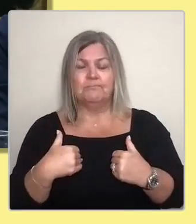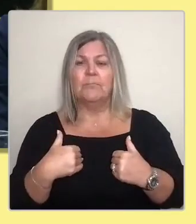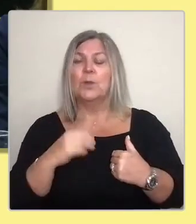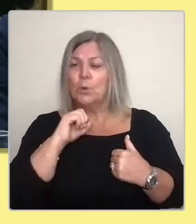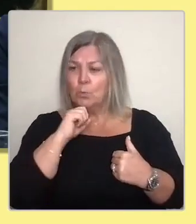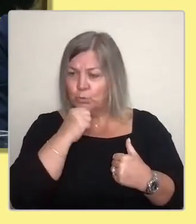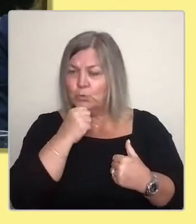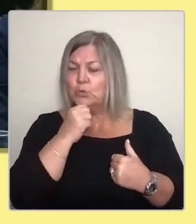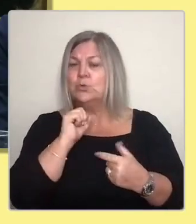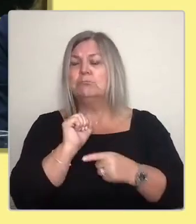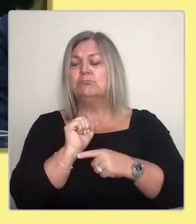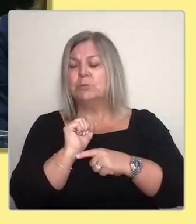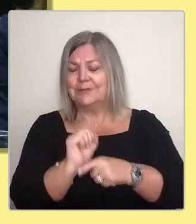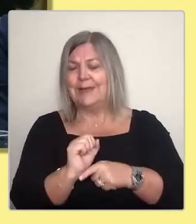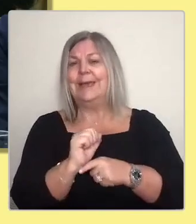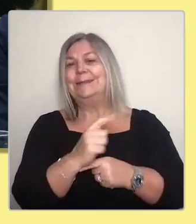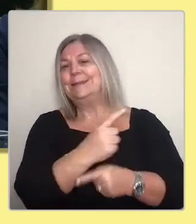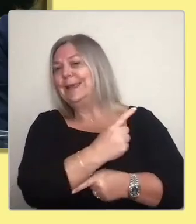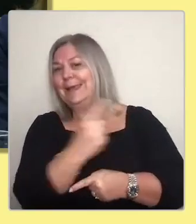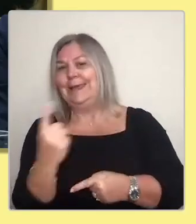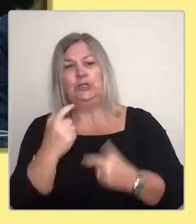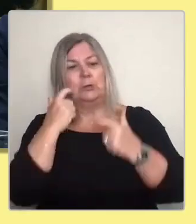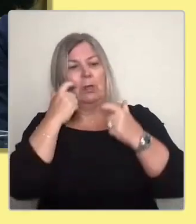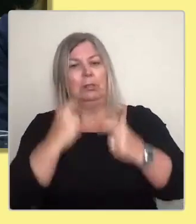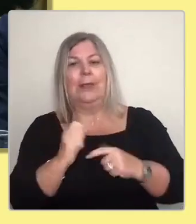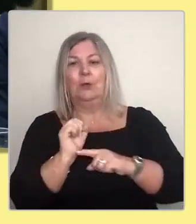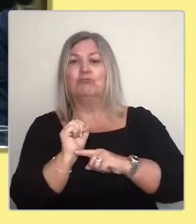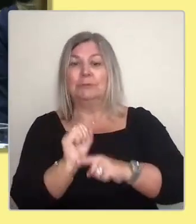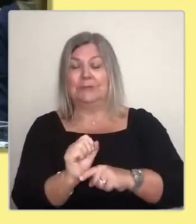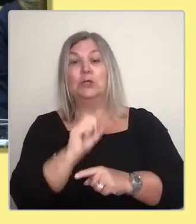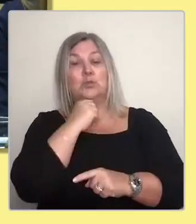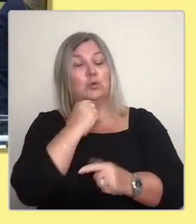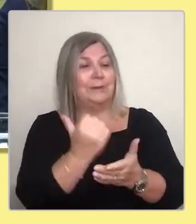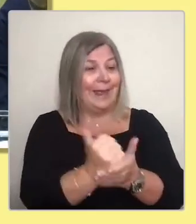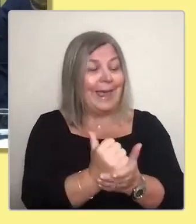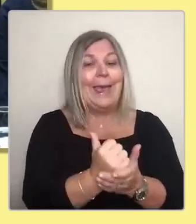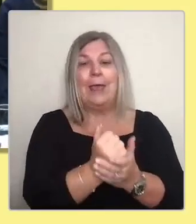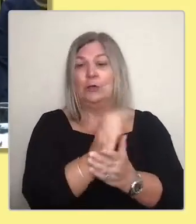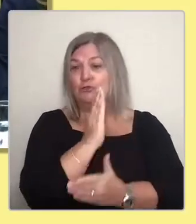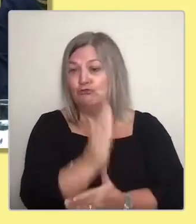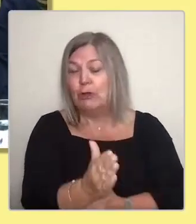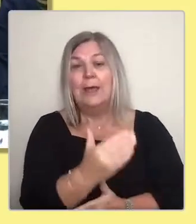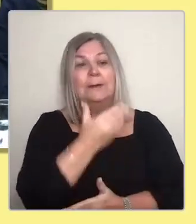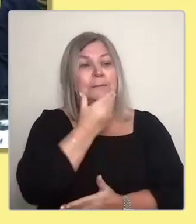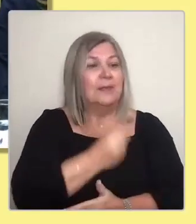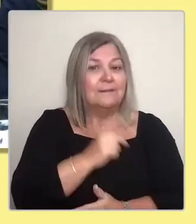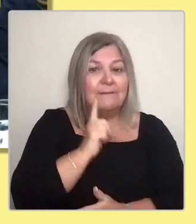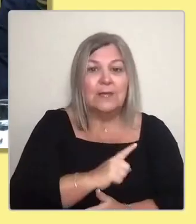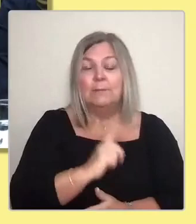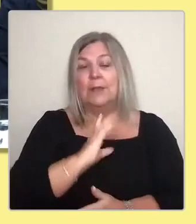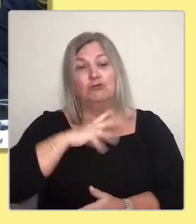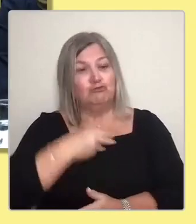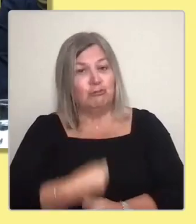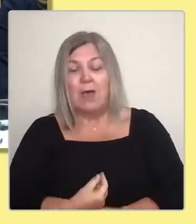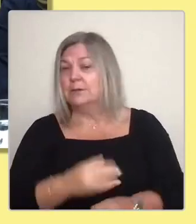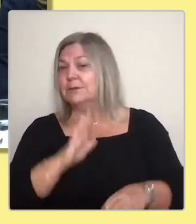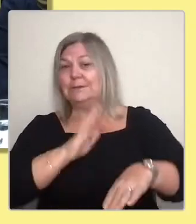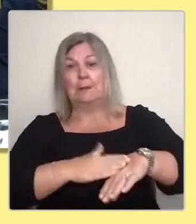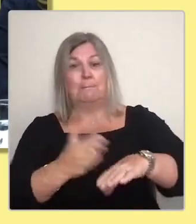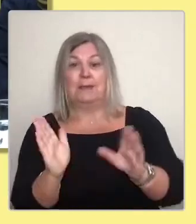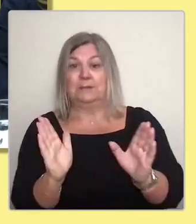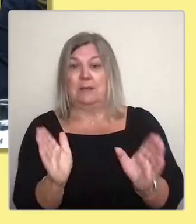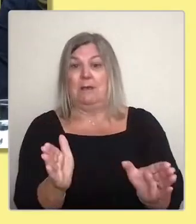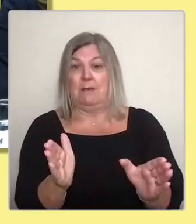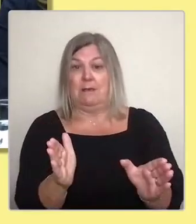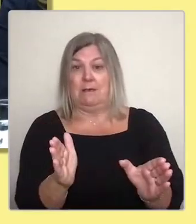protection that is in place for every Scot, whether they are gay, straight, male, female, or trans, and also look to